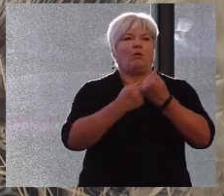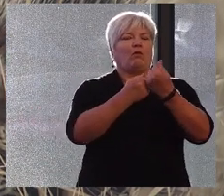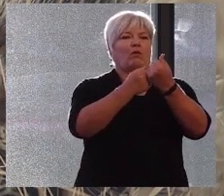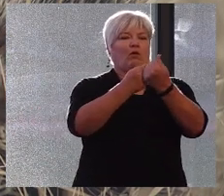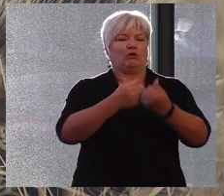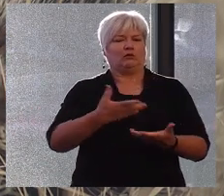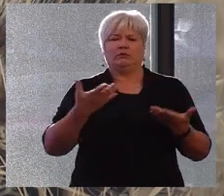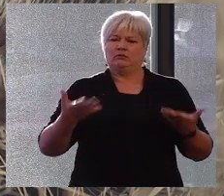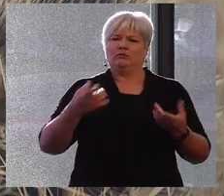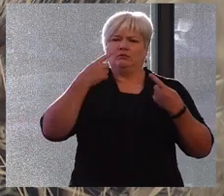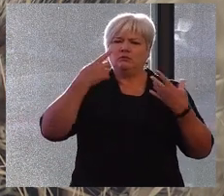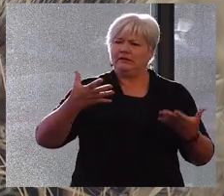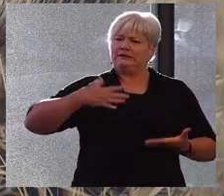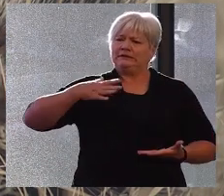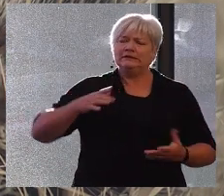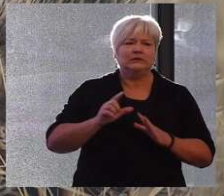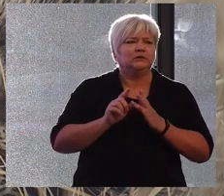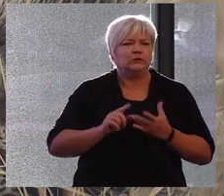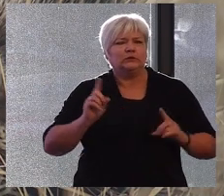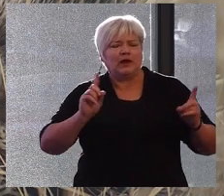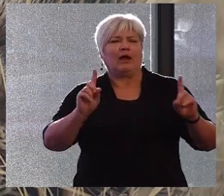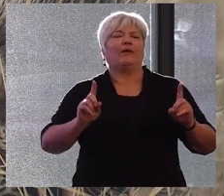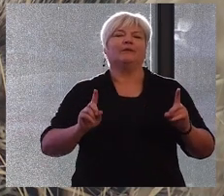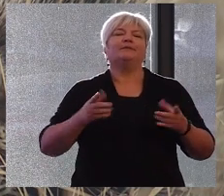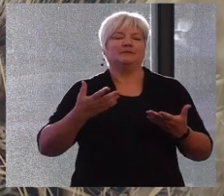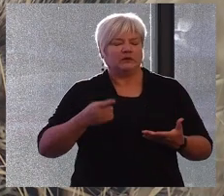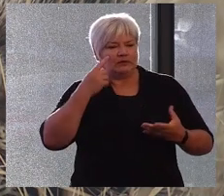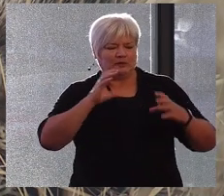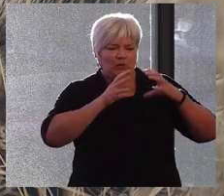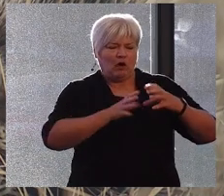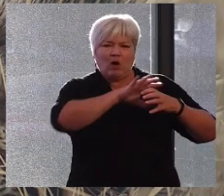an imperative. So nature loss is being recognised globally,